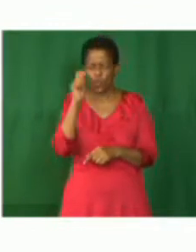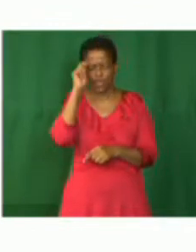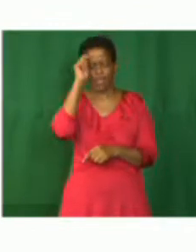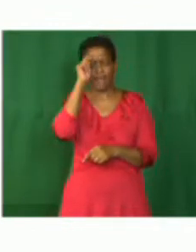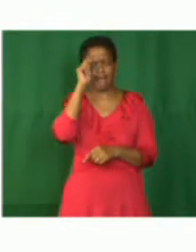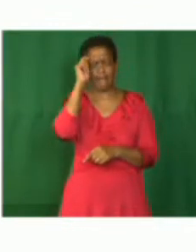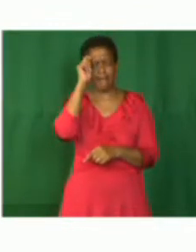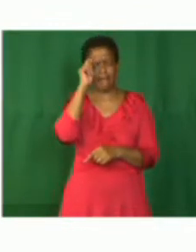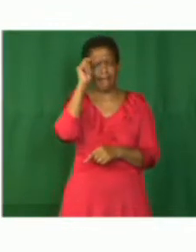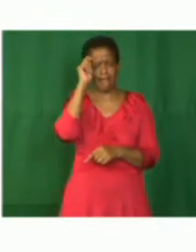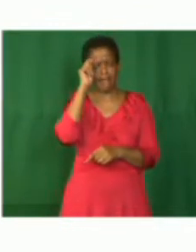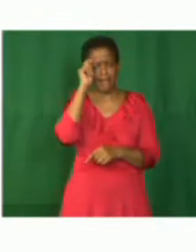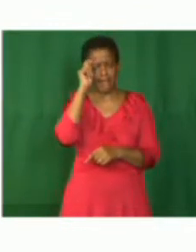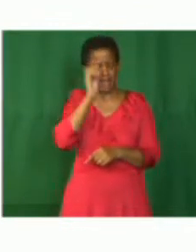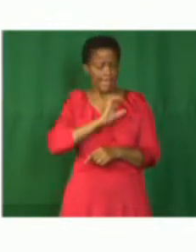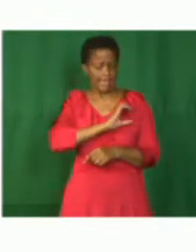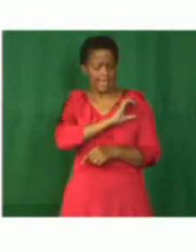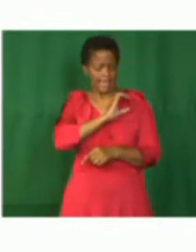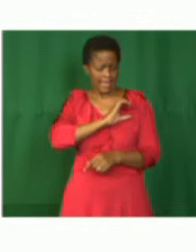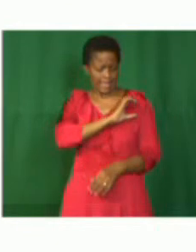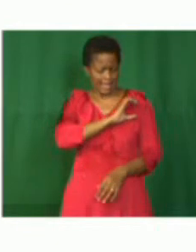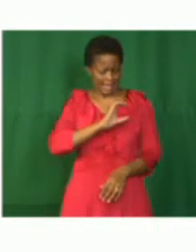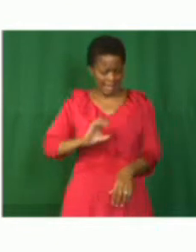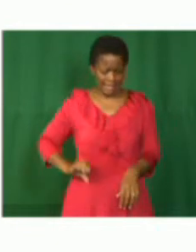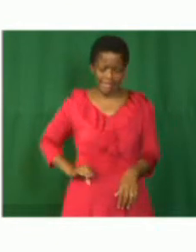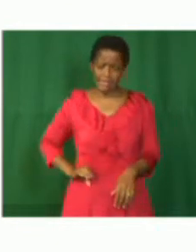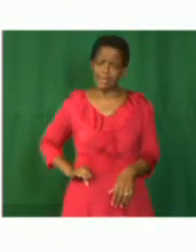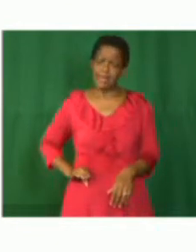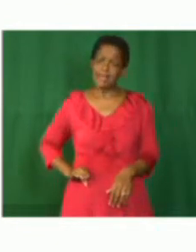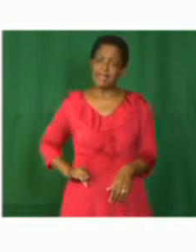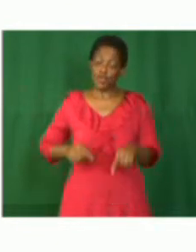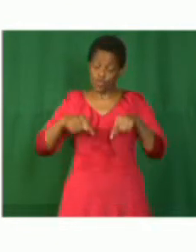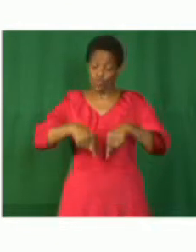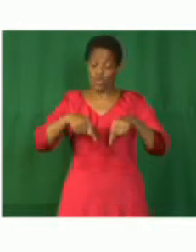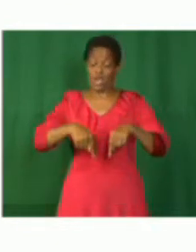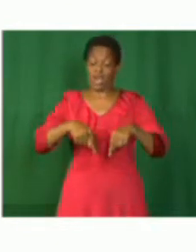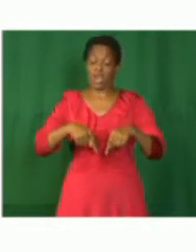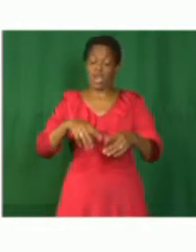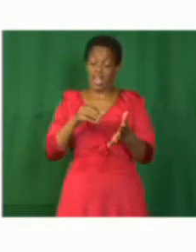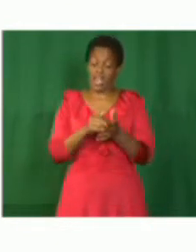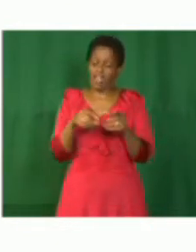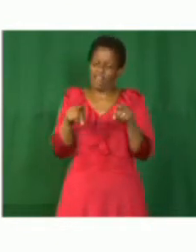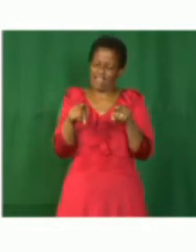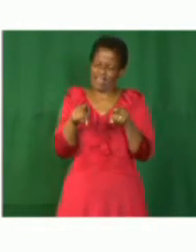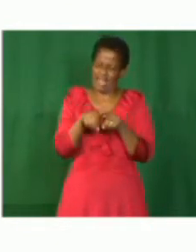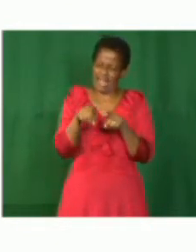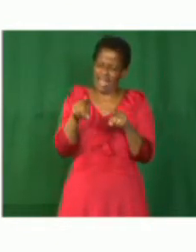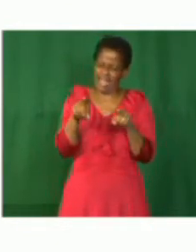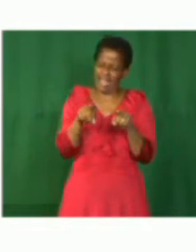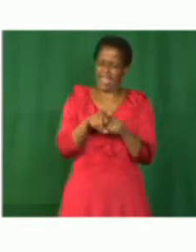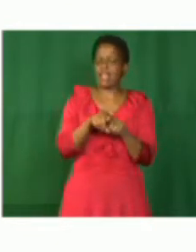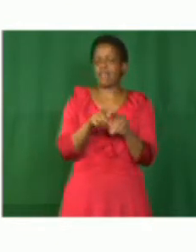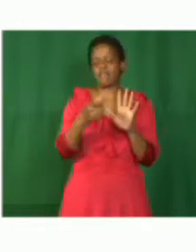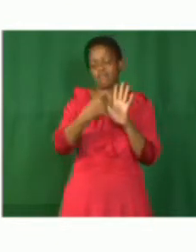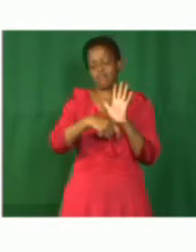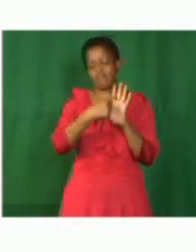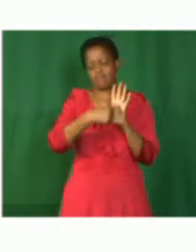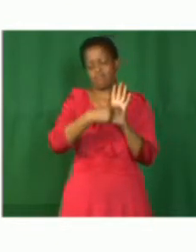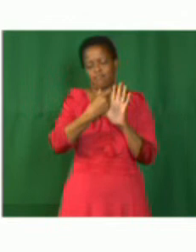Christians today still have the qualities of the early church? Do you